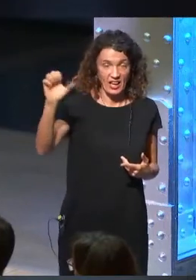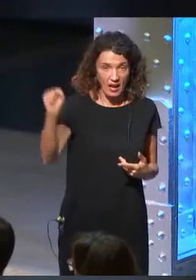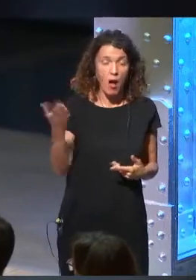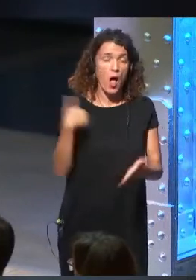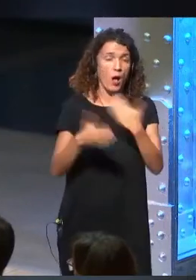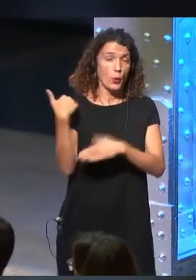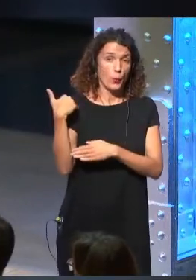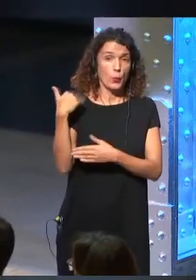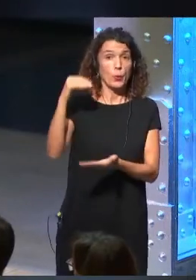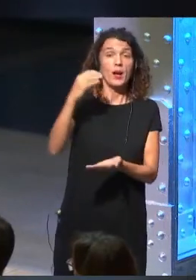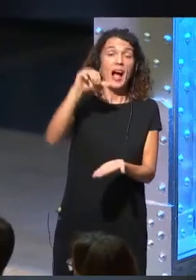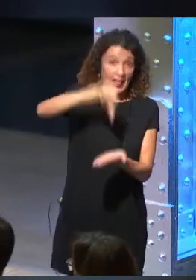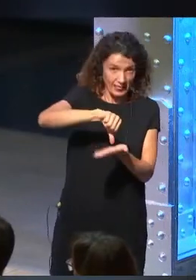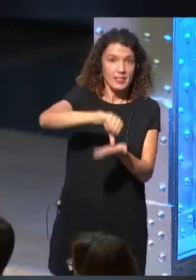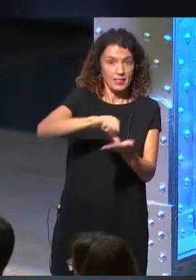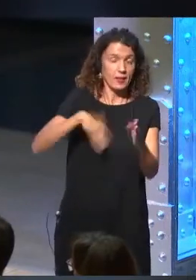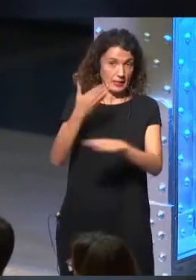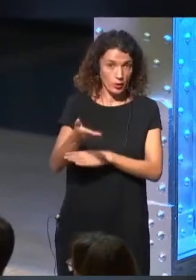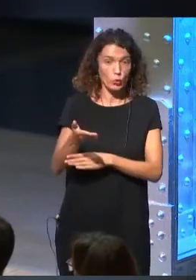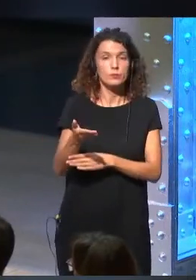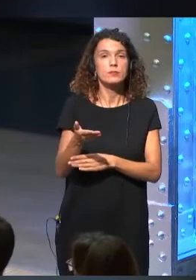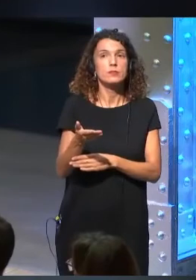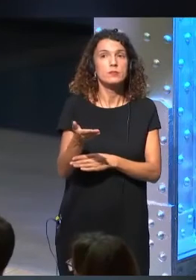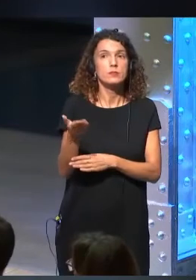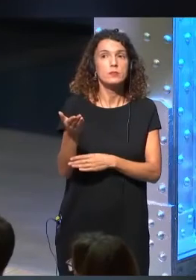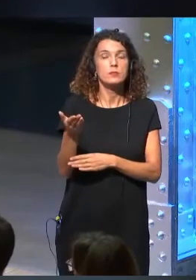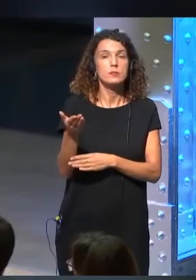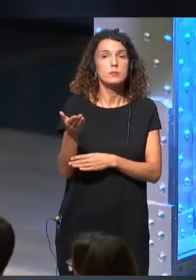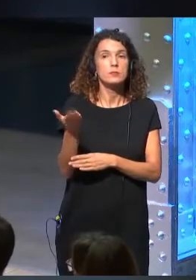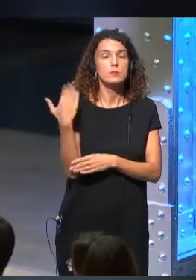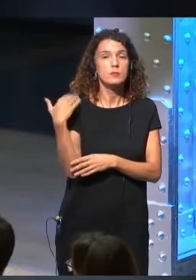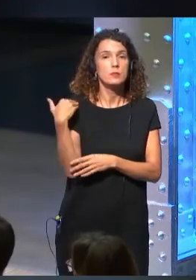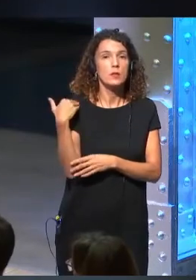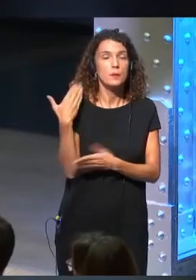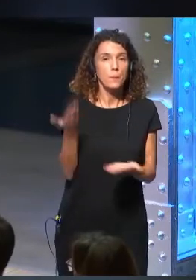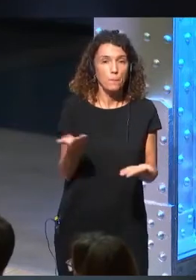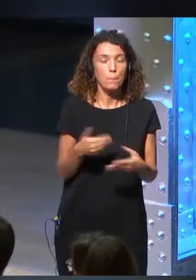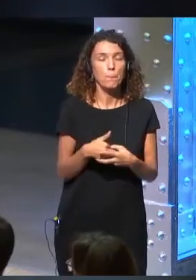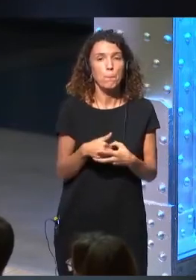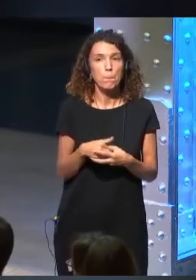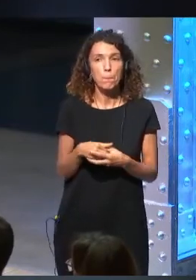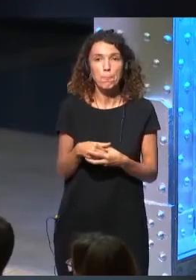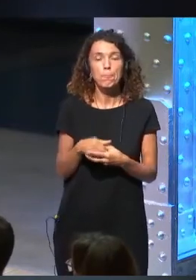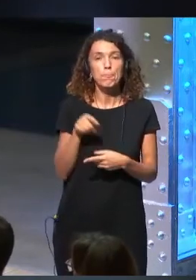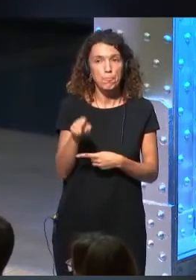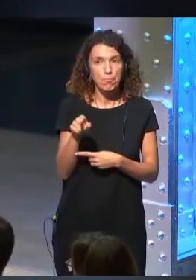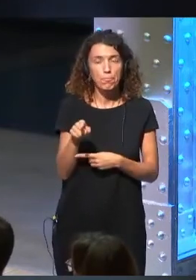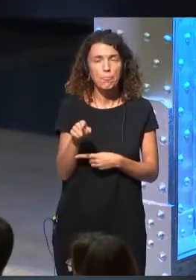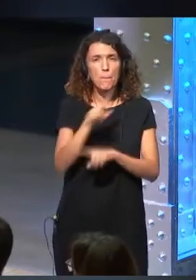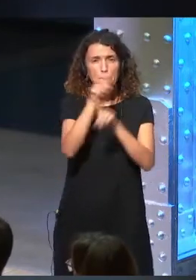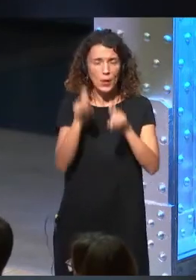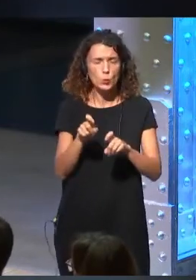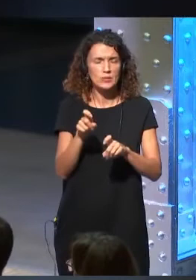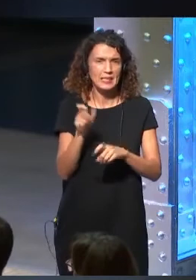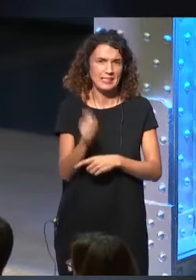time she'd been. And she asked the kind of question that one's mother always asks, which is apparently